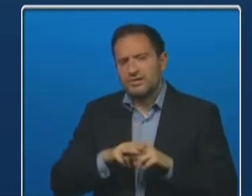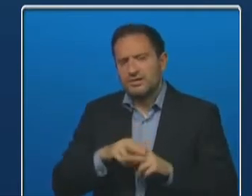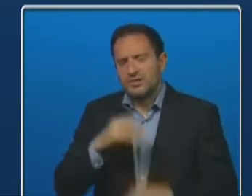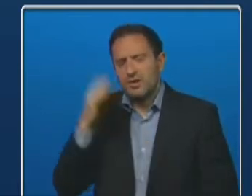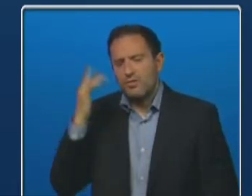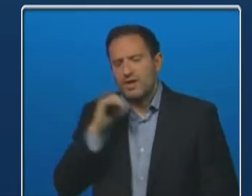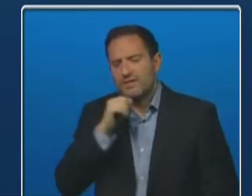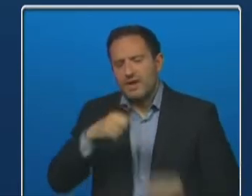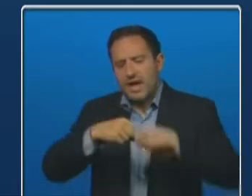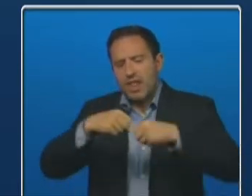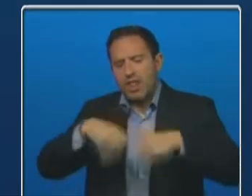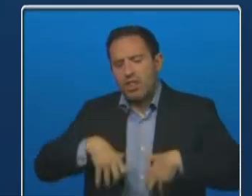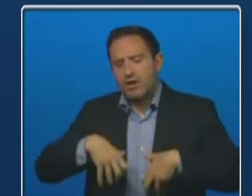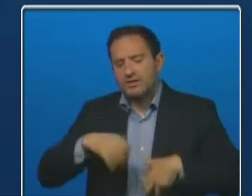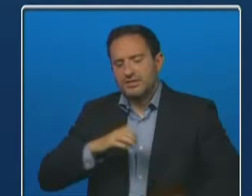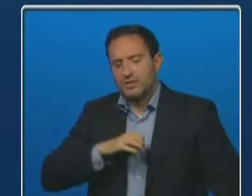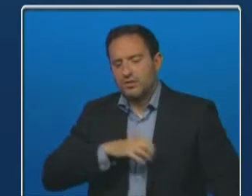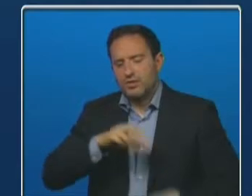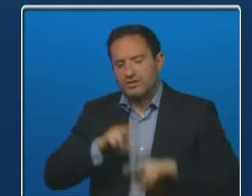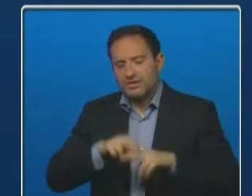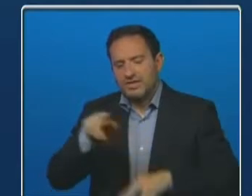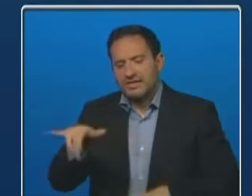lost any congressional seats either.